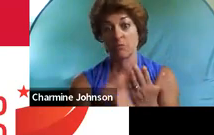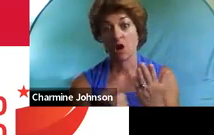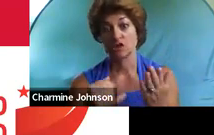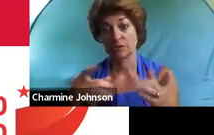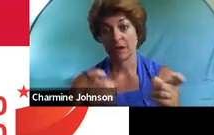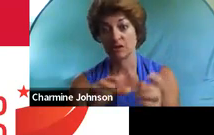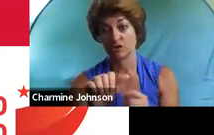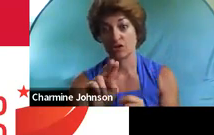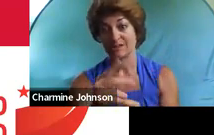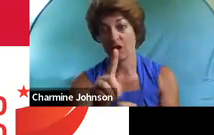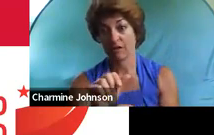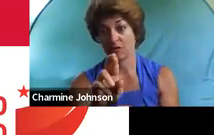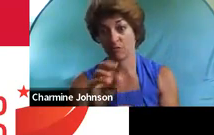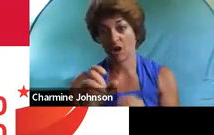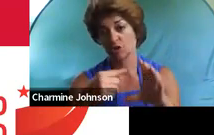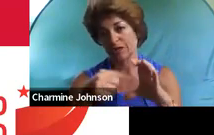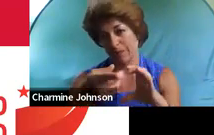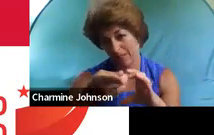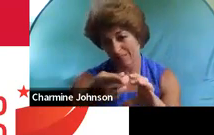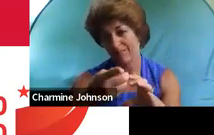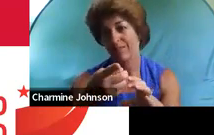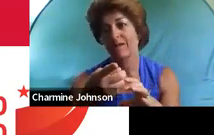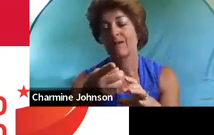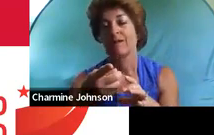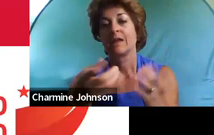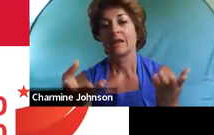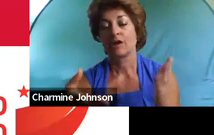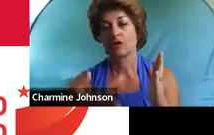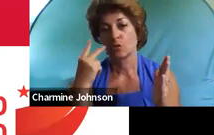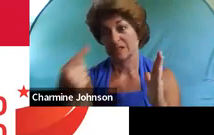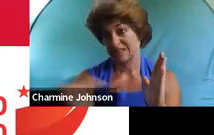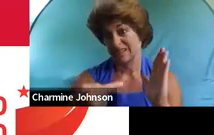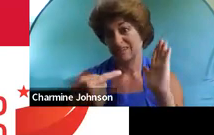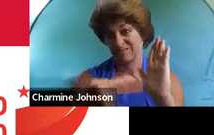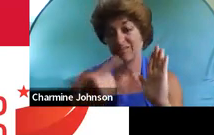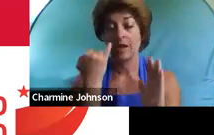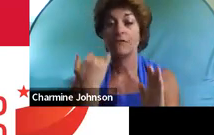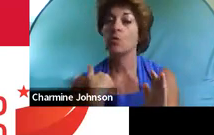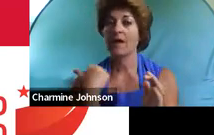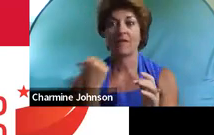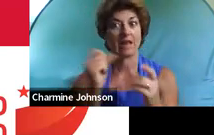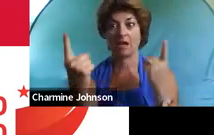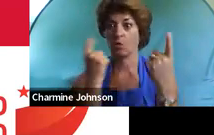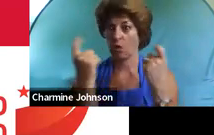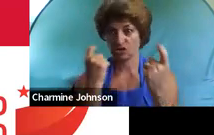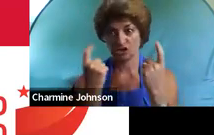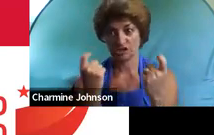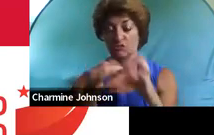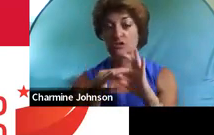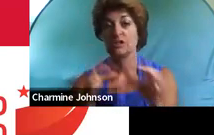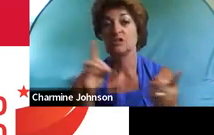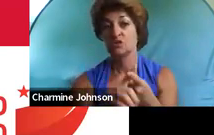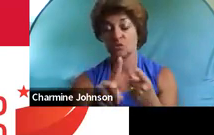Angelica Ross's email address here for any questions that may be